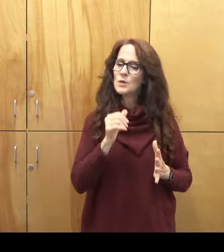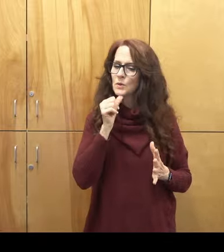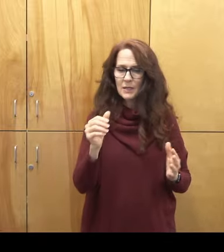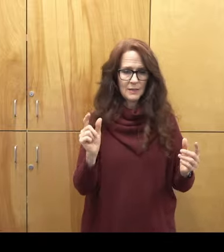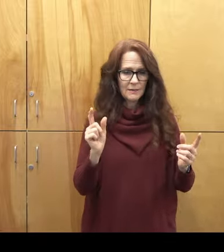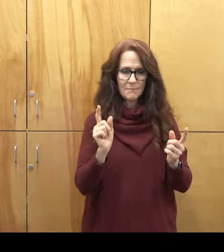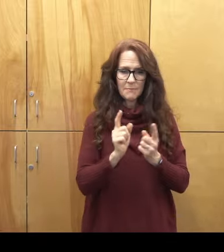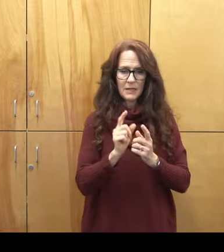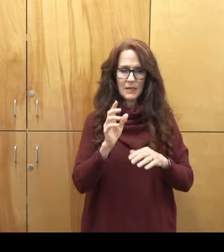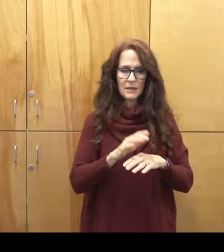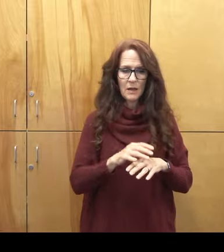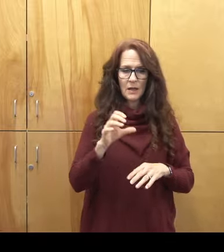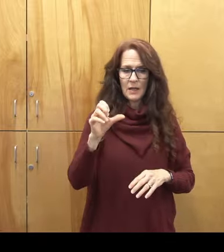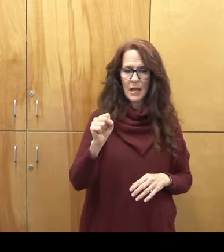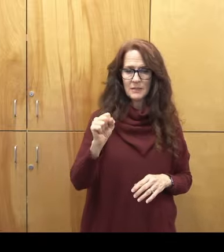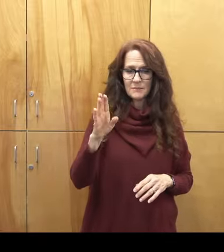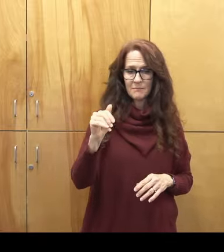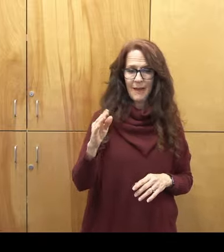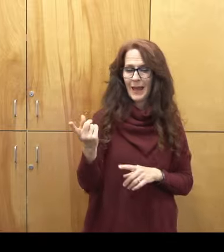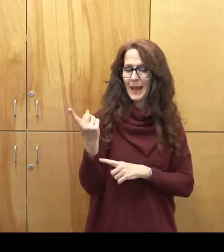on ESPAC last year.